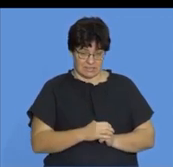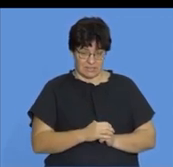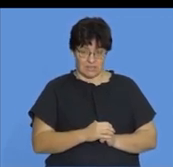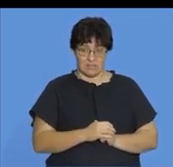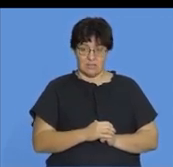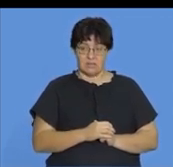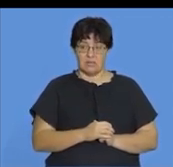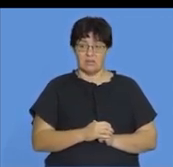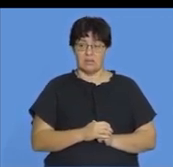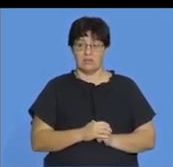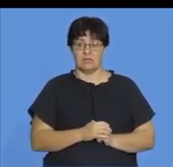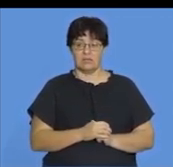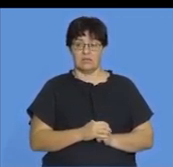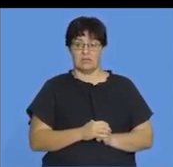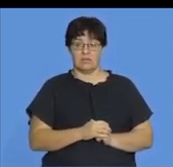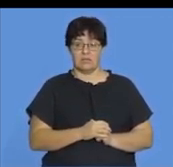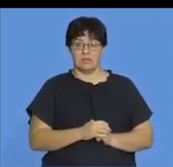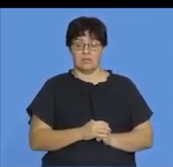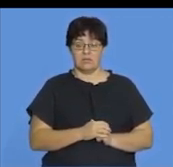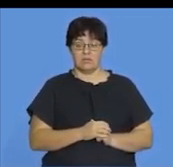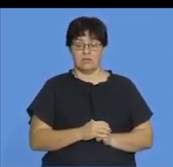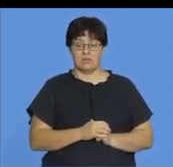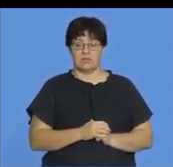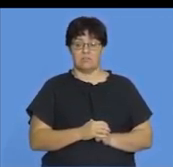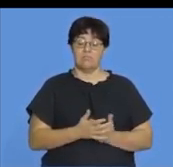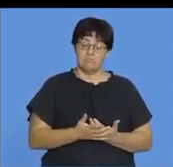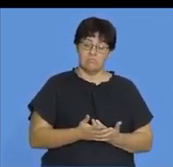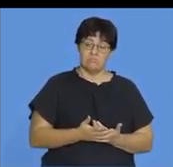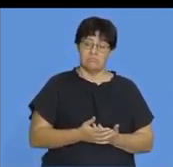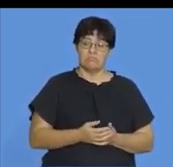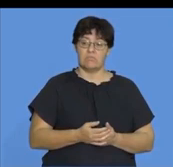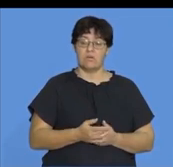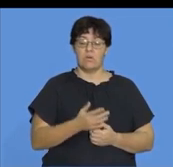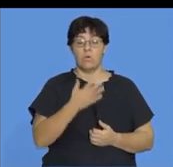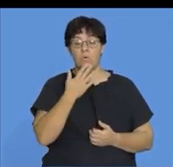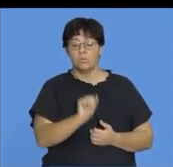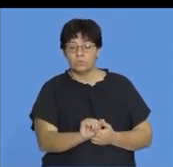whose quantity, okay, or whose amount, okay,